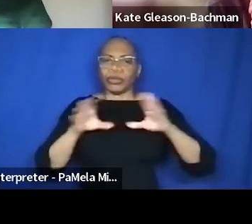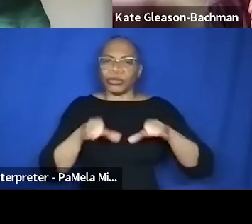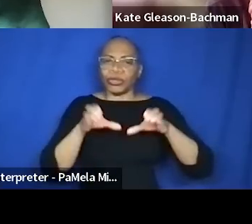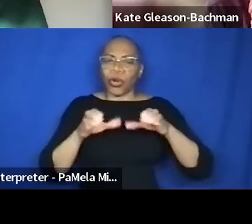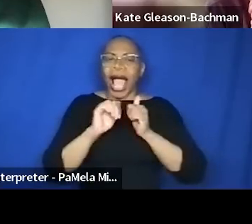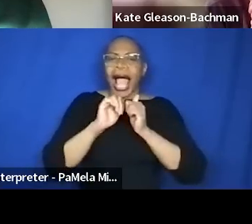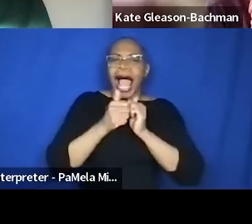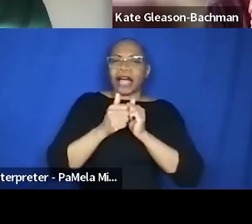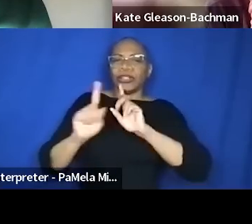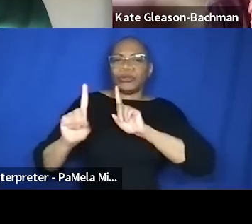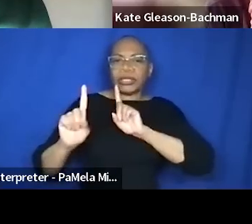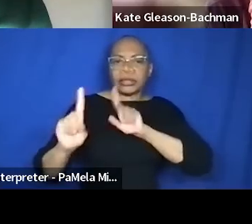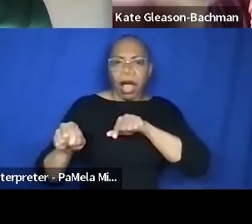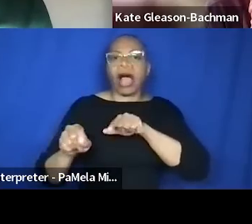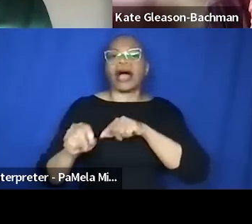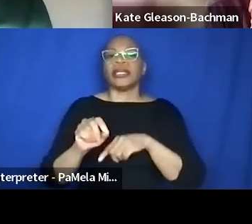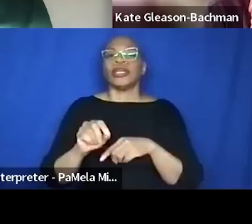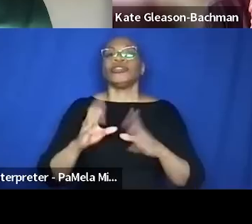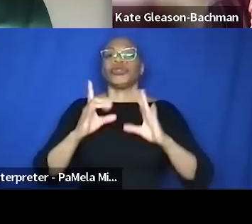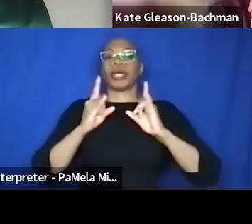you respond to encampment sweeps?